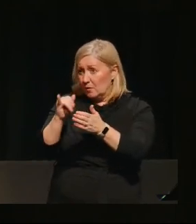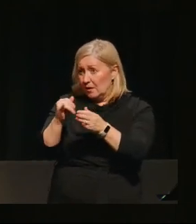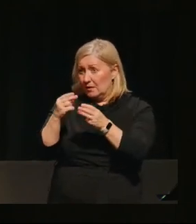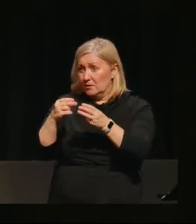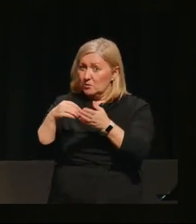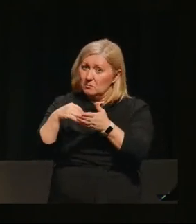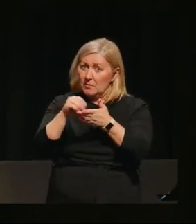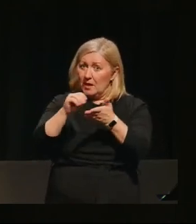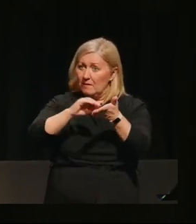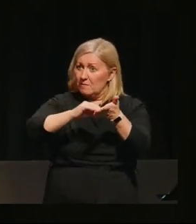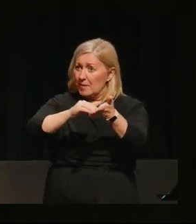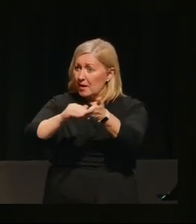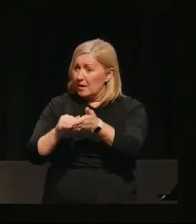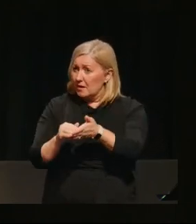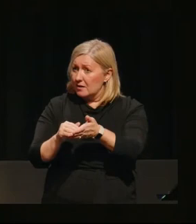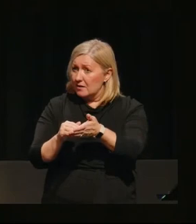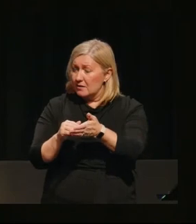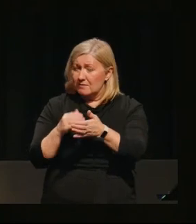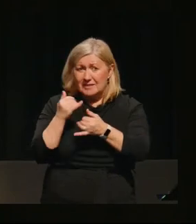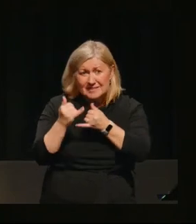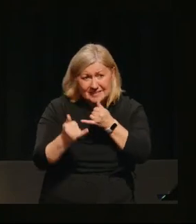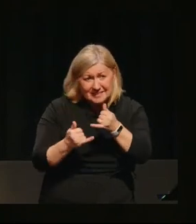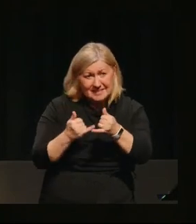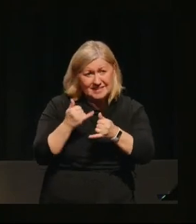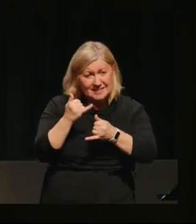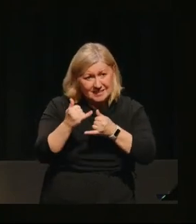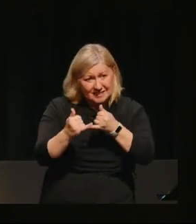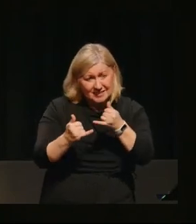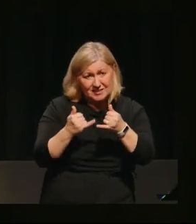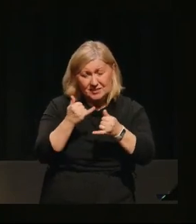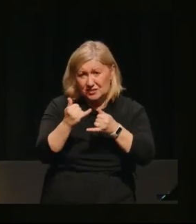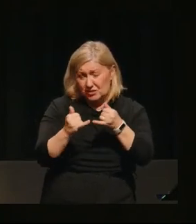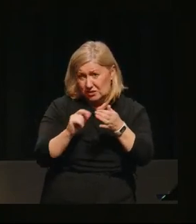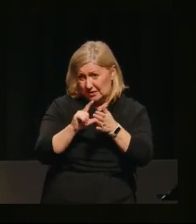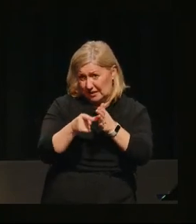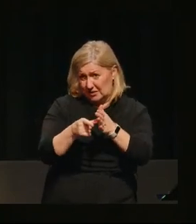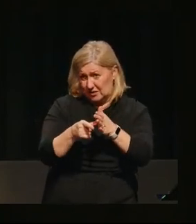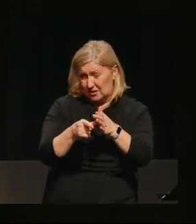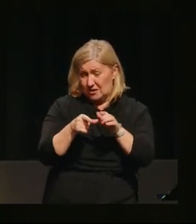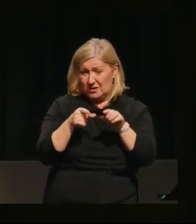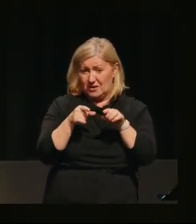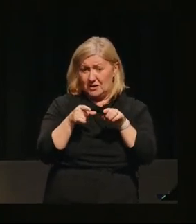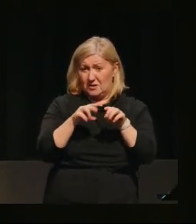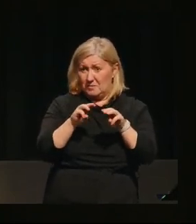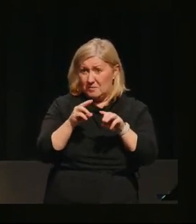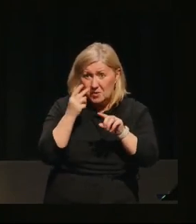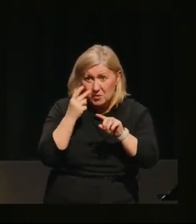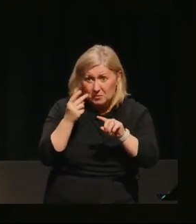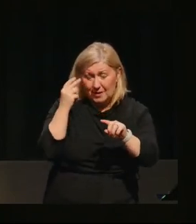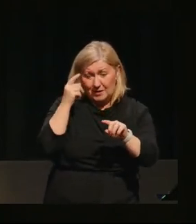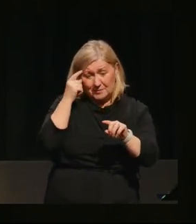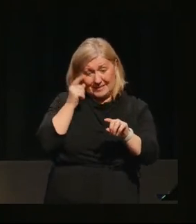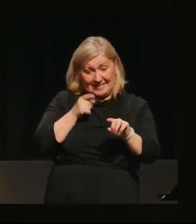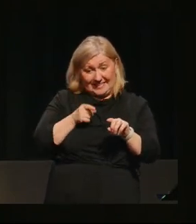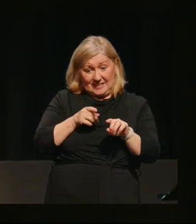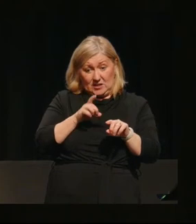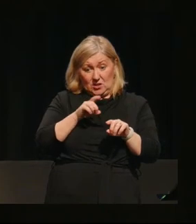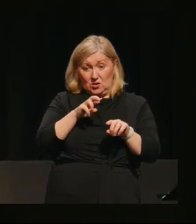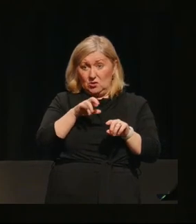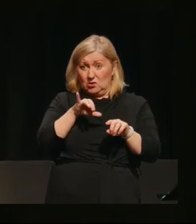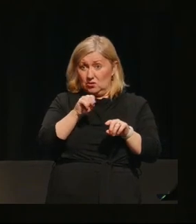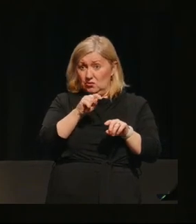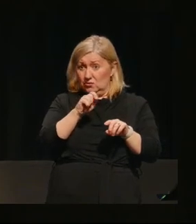Germany, the state-sanctioned violence of Kristallnacht marked the acceleration of Jewish